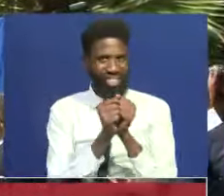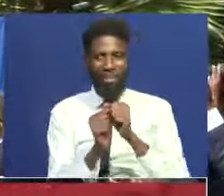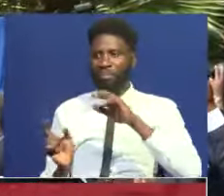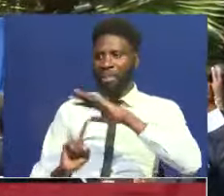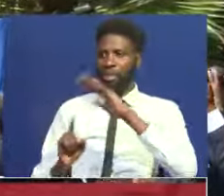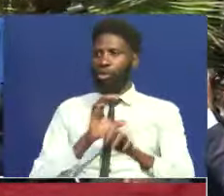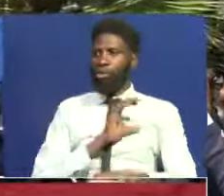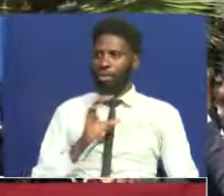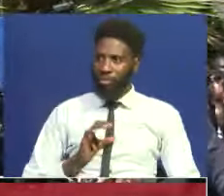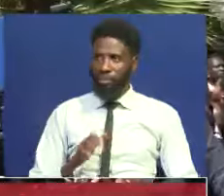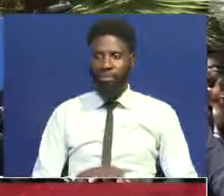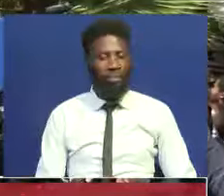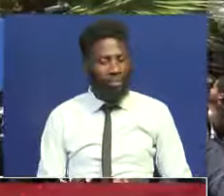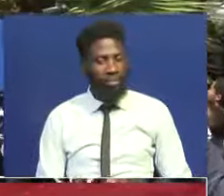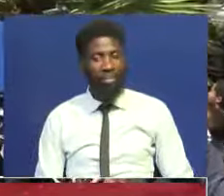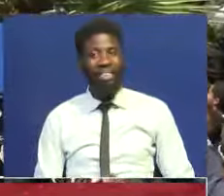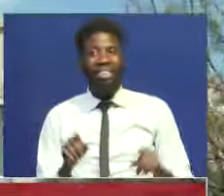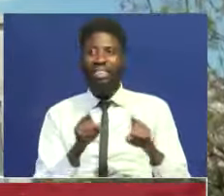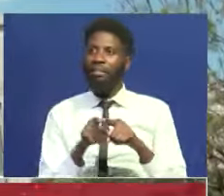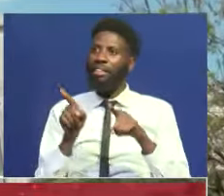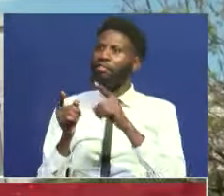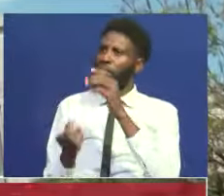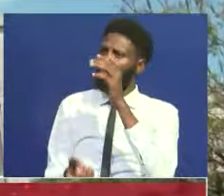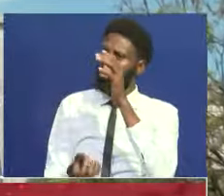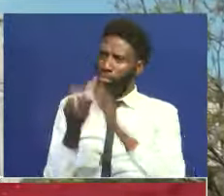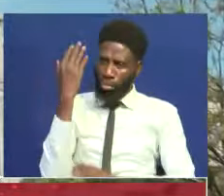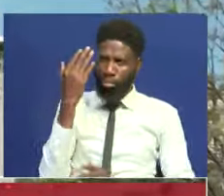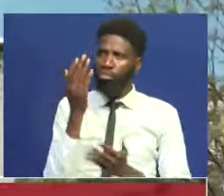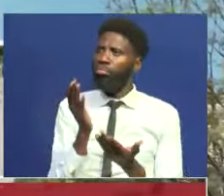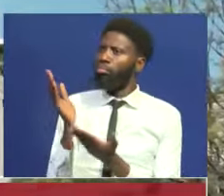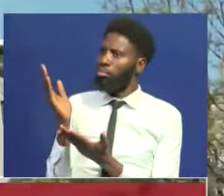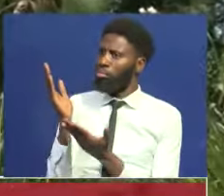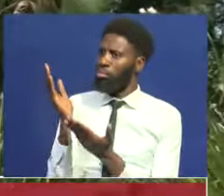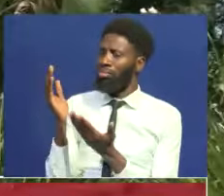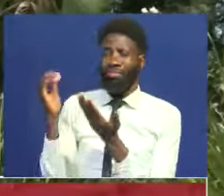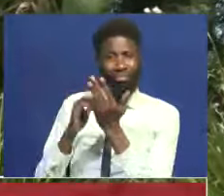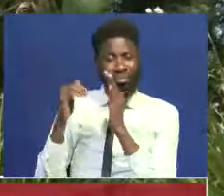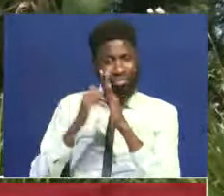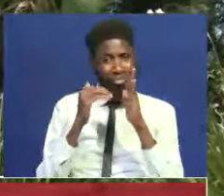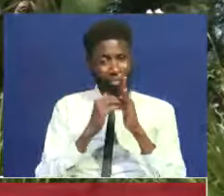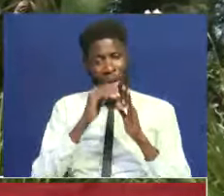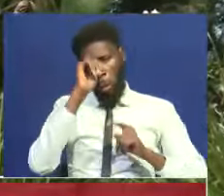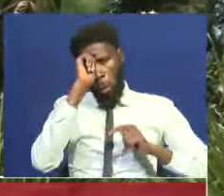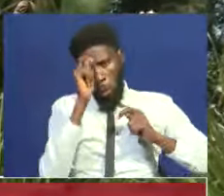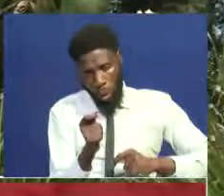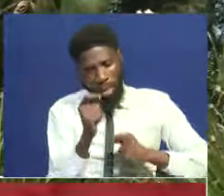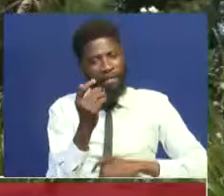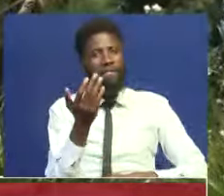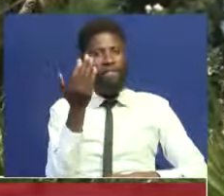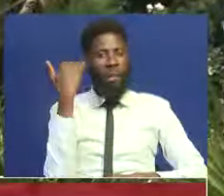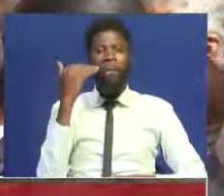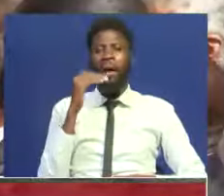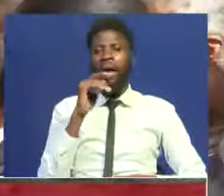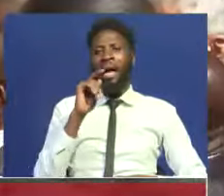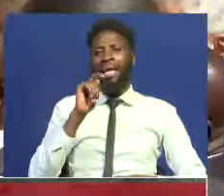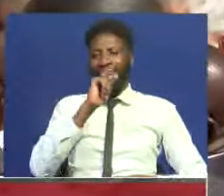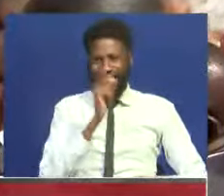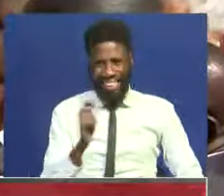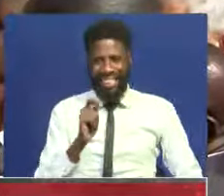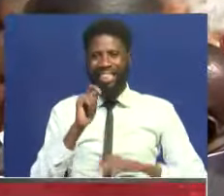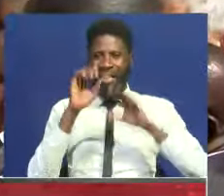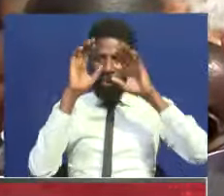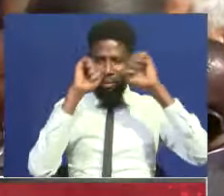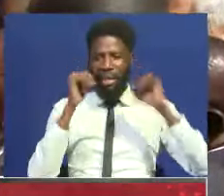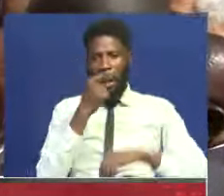The head of state also unveiled the statue in honor of former Tanzanian president, the late Julius Nyerere, at the African Union Commission